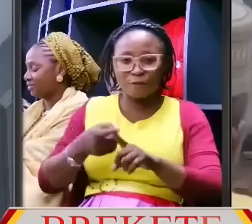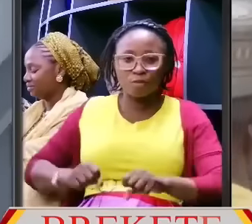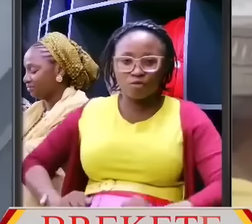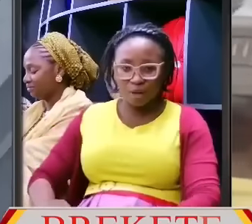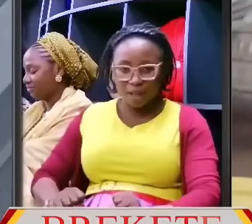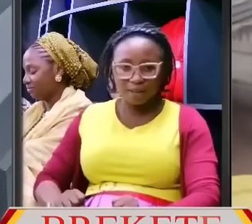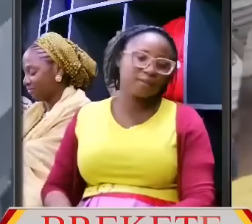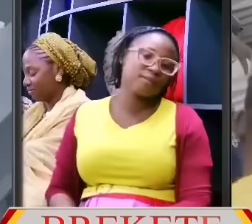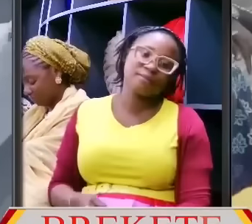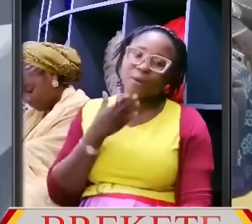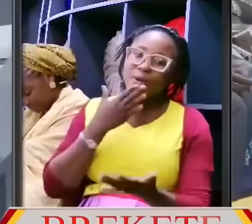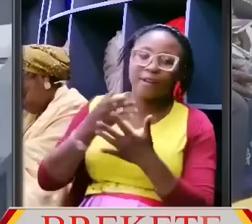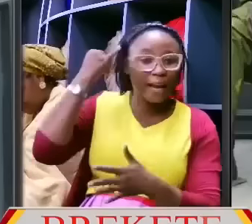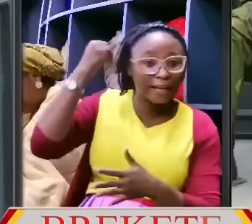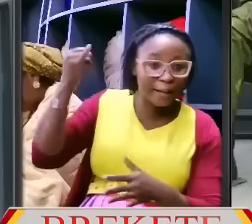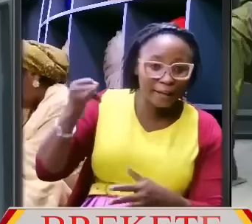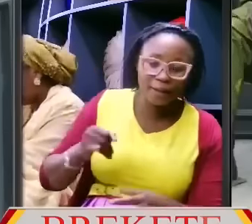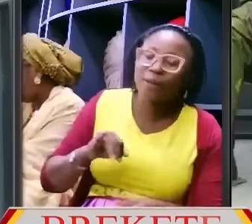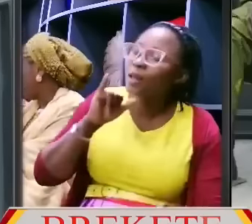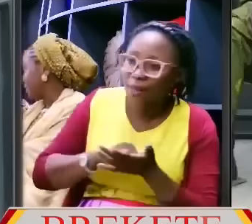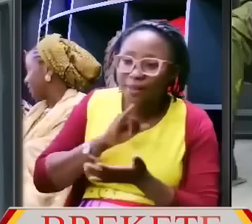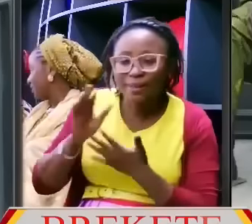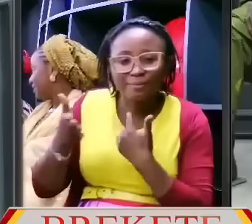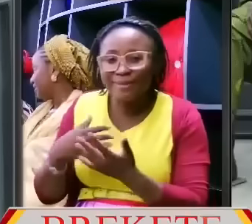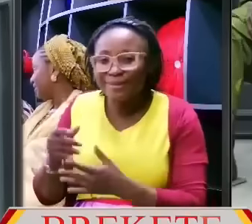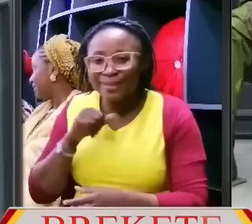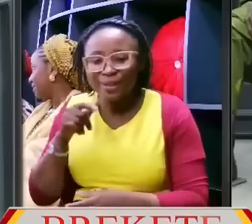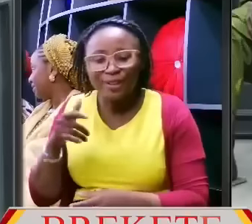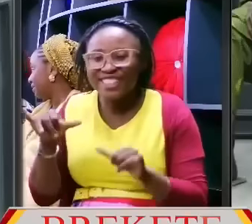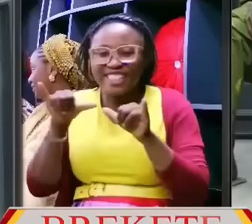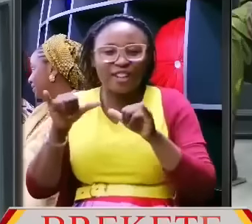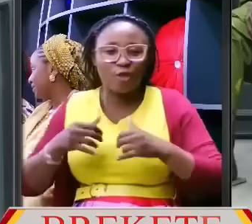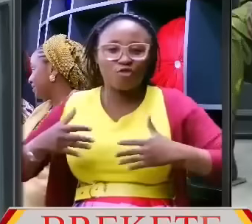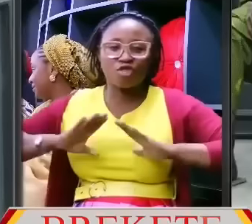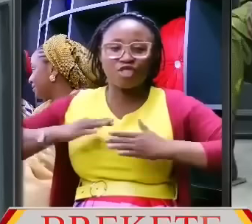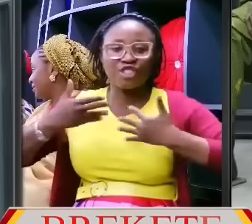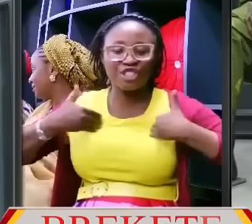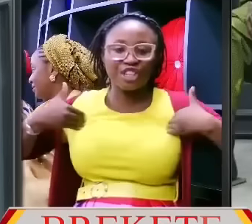yes. Women understand what they talk. No be the size of the chest.